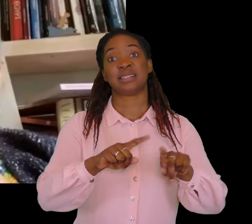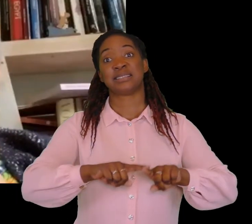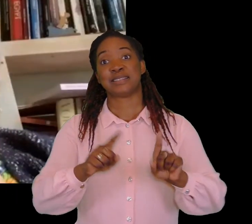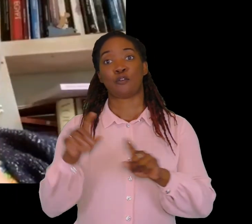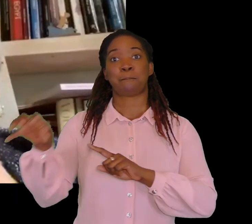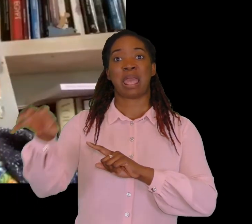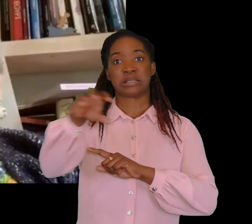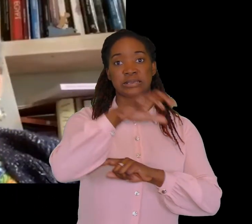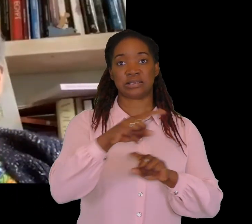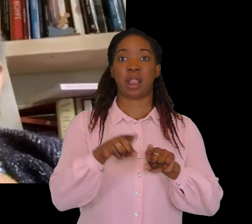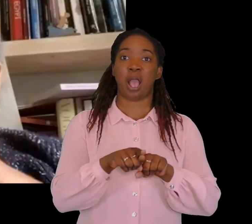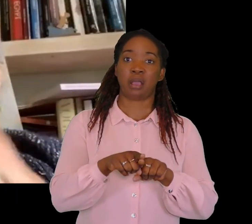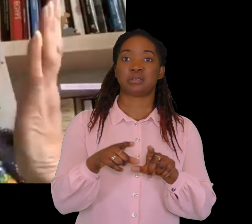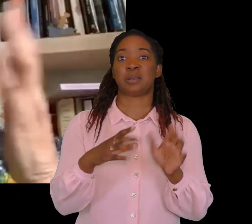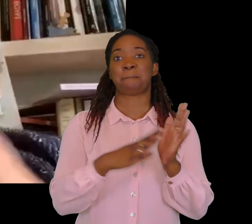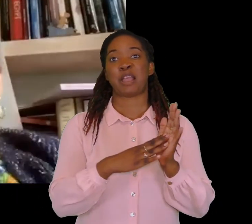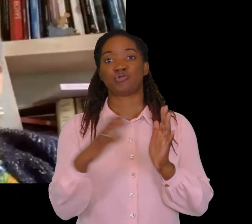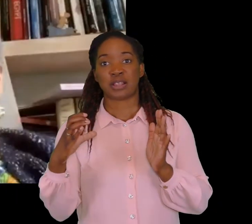like Manchester,